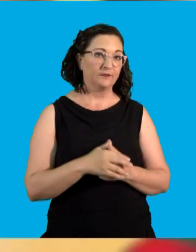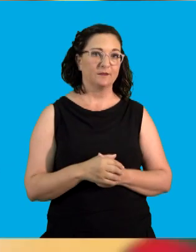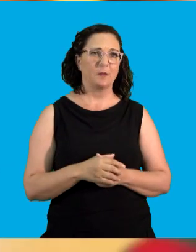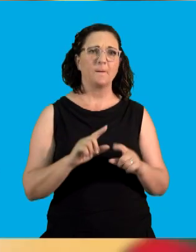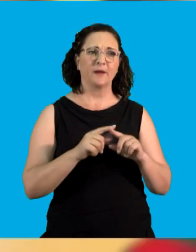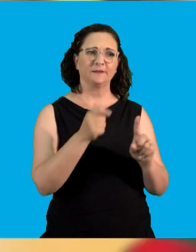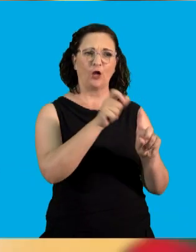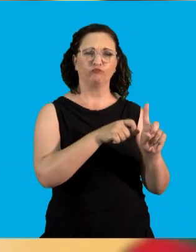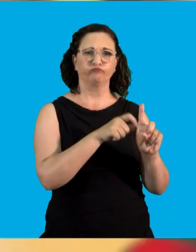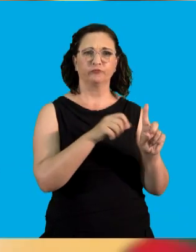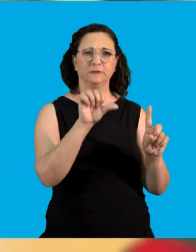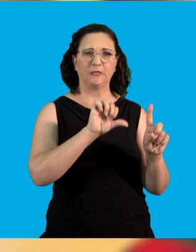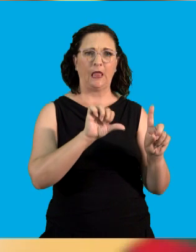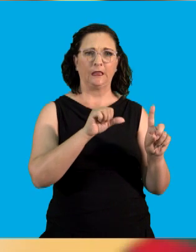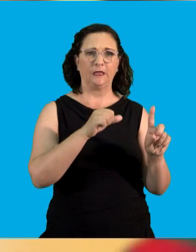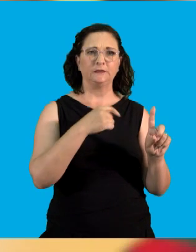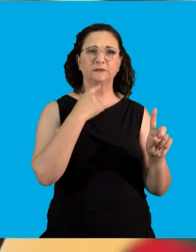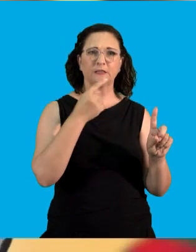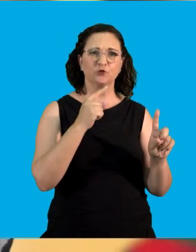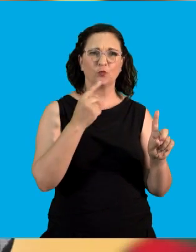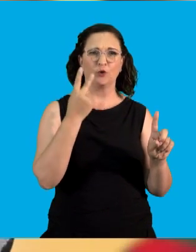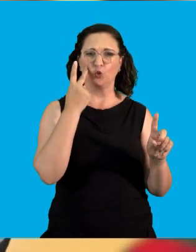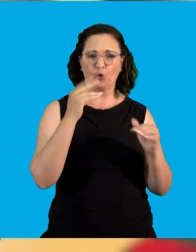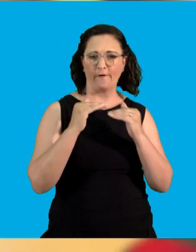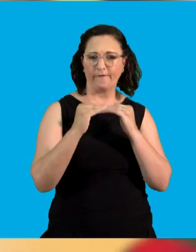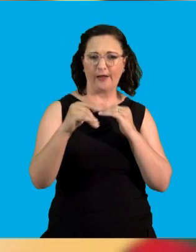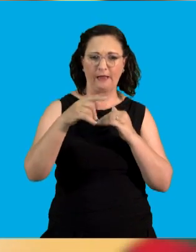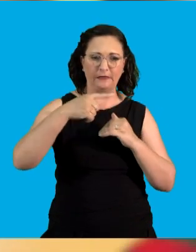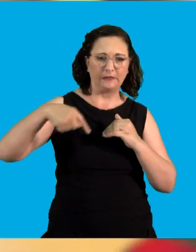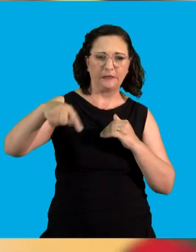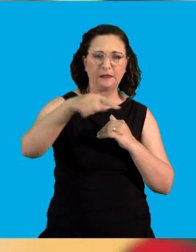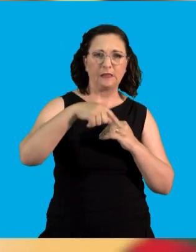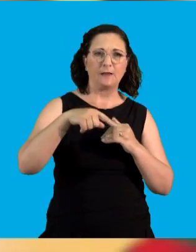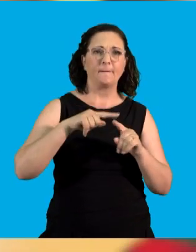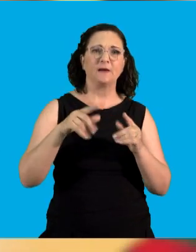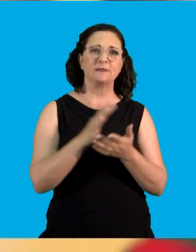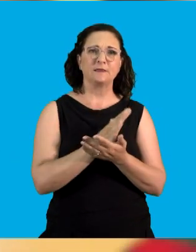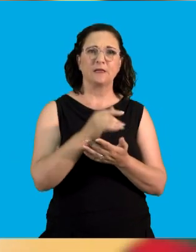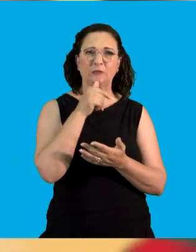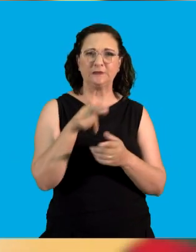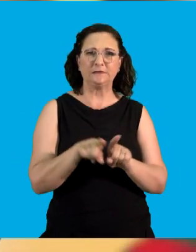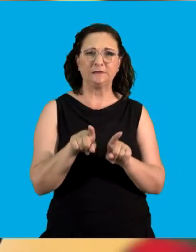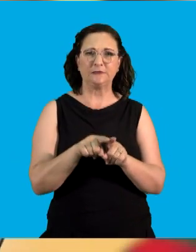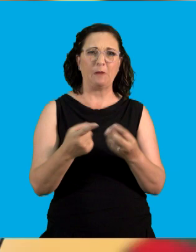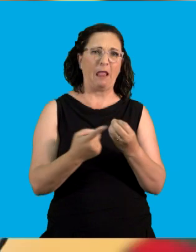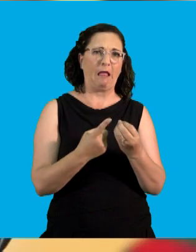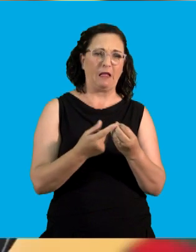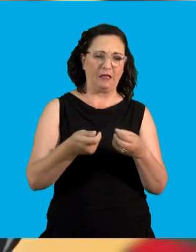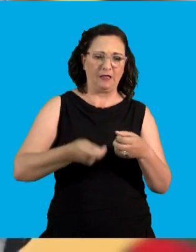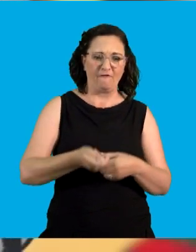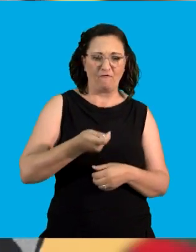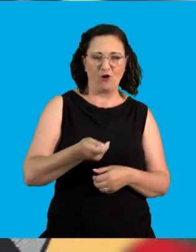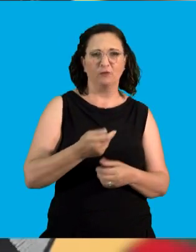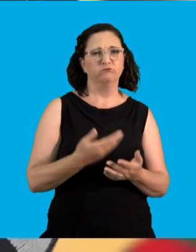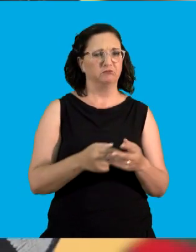galaxy, scientists believe that it looks like a flat disk. Some, they also say that it looks like a fried egg. So you